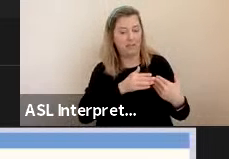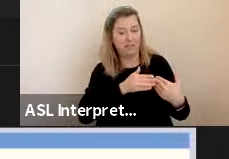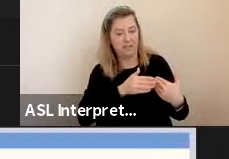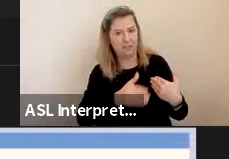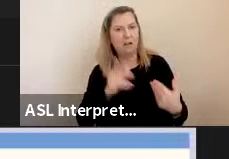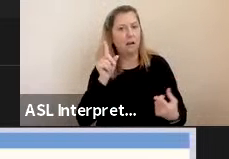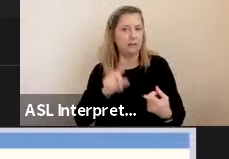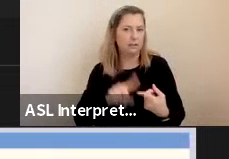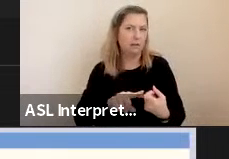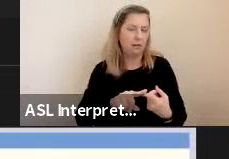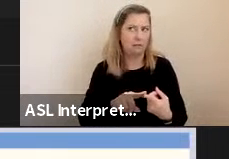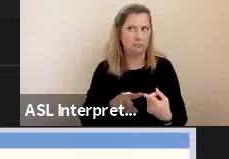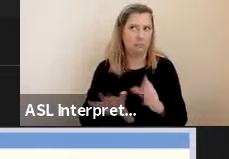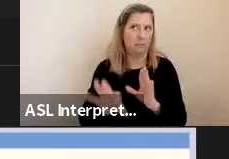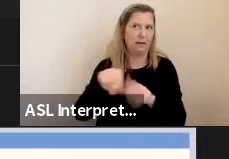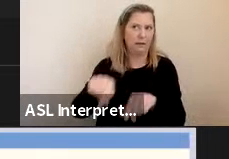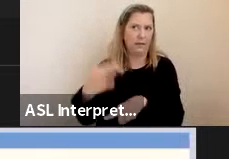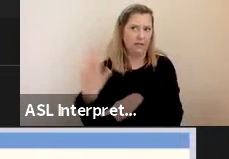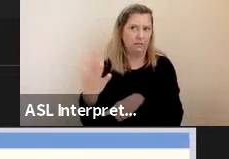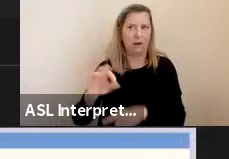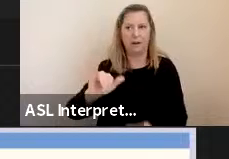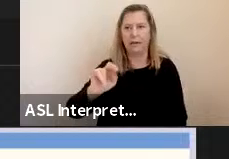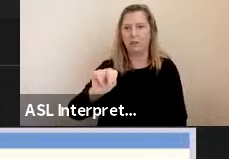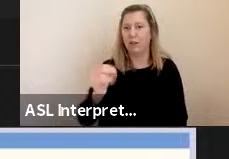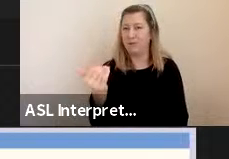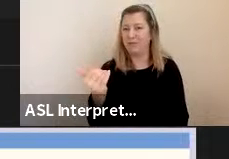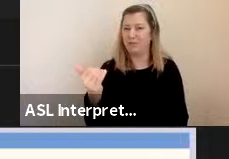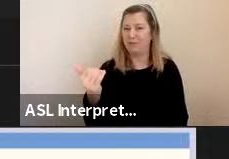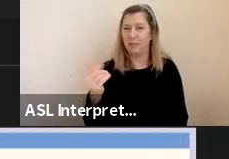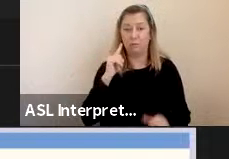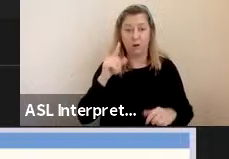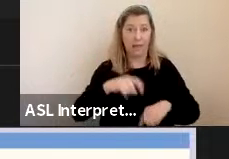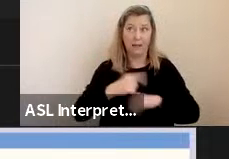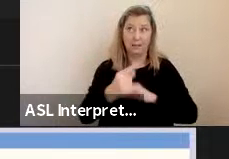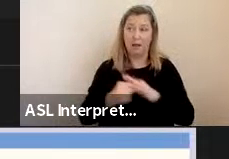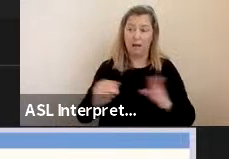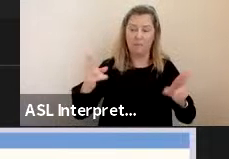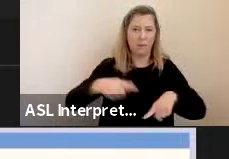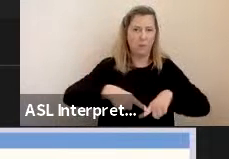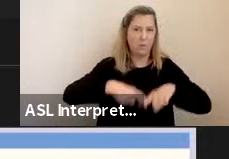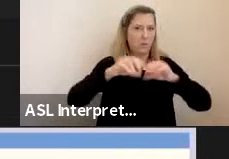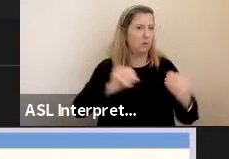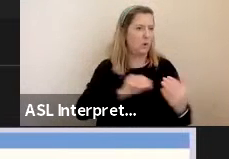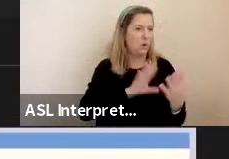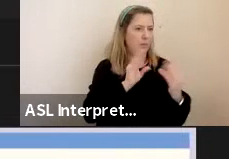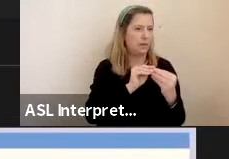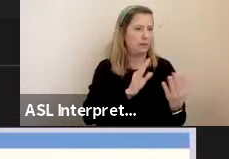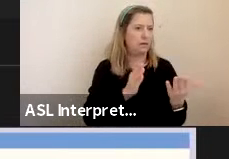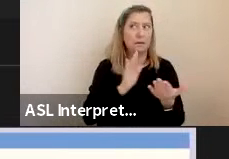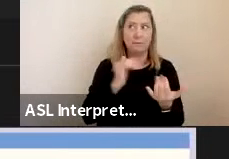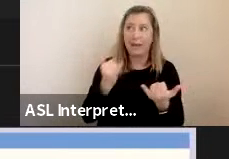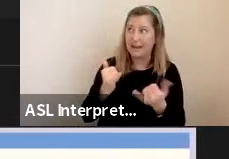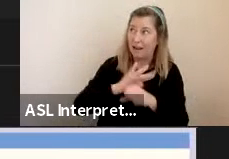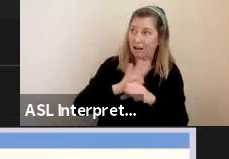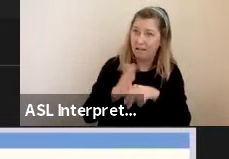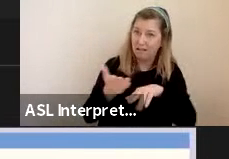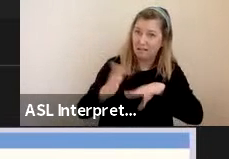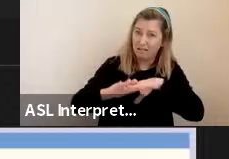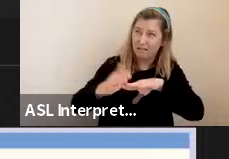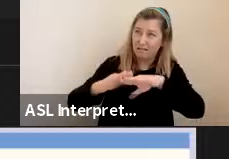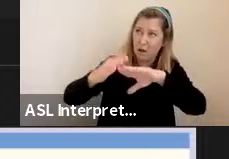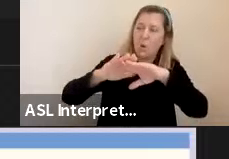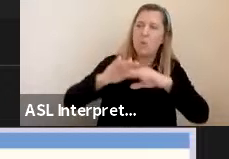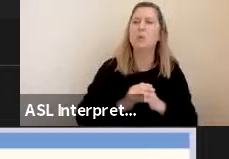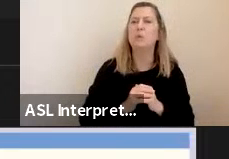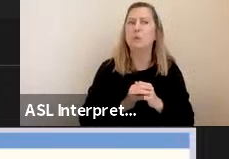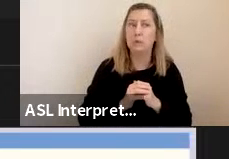had initially was this coming Friday, January the 15th. With the numbers increasing, we will be discussing tomorrow whether that